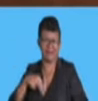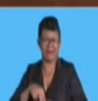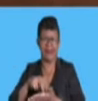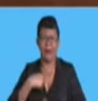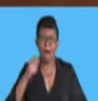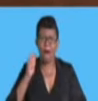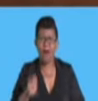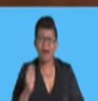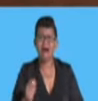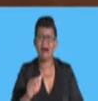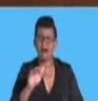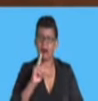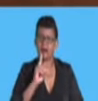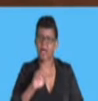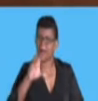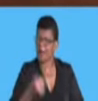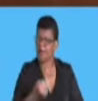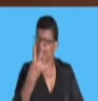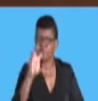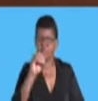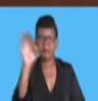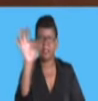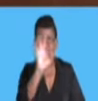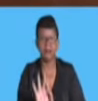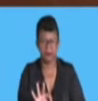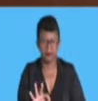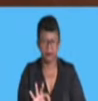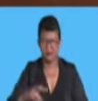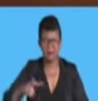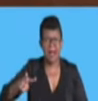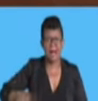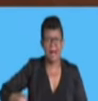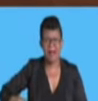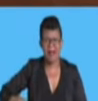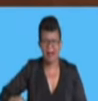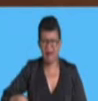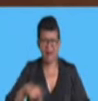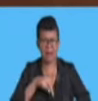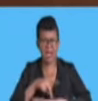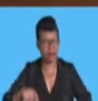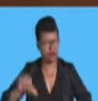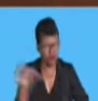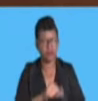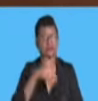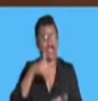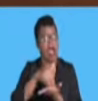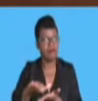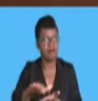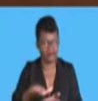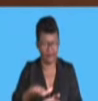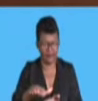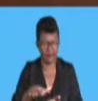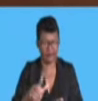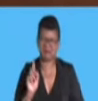40% of the members of Parliament to approve the referral of it to standing